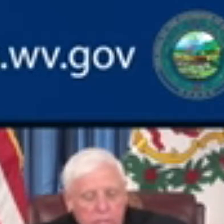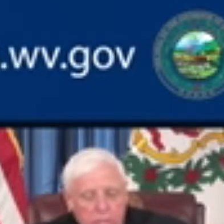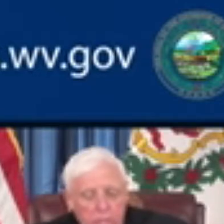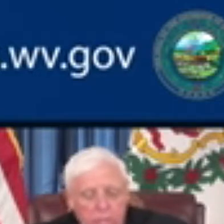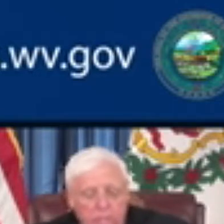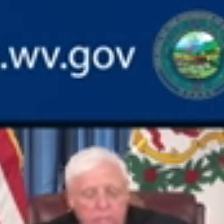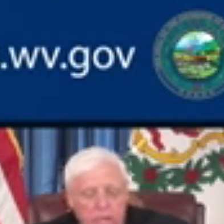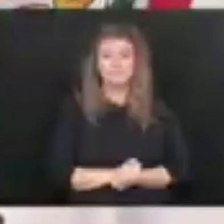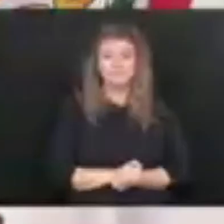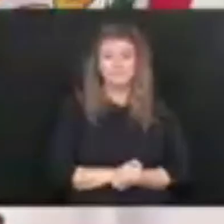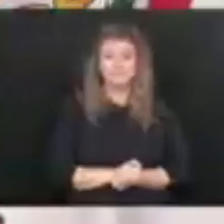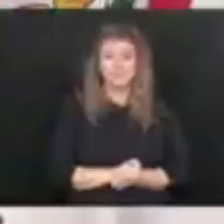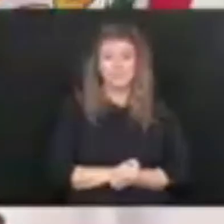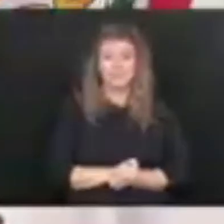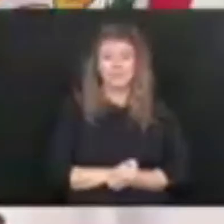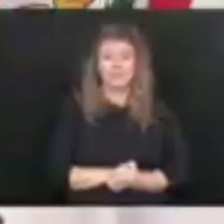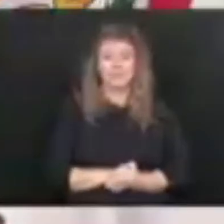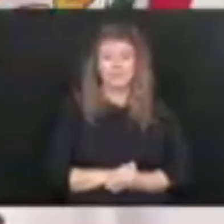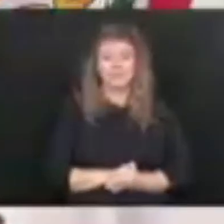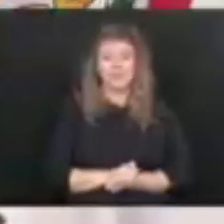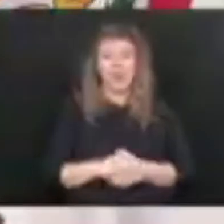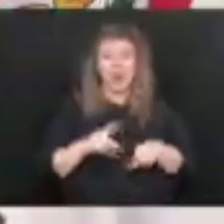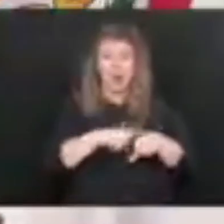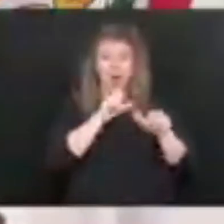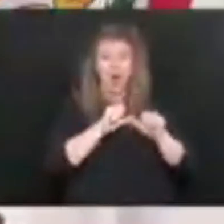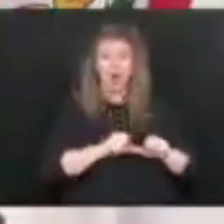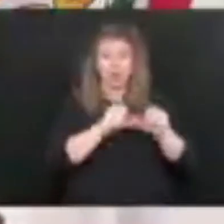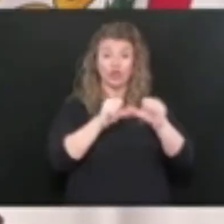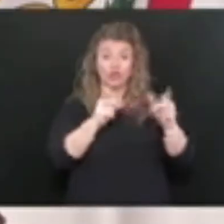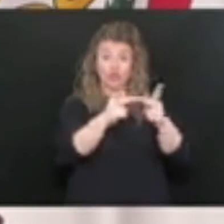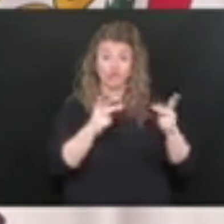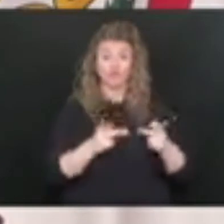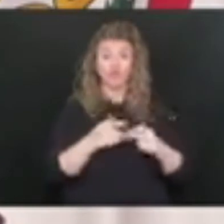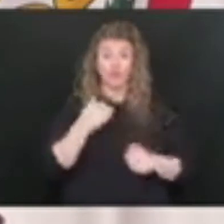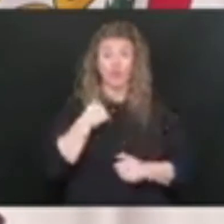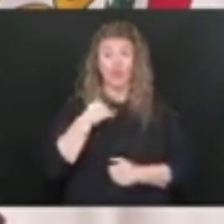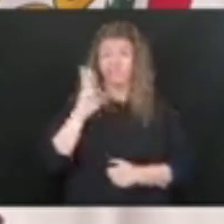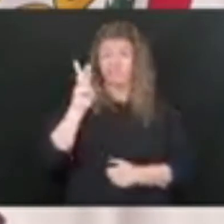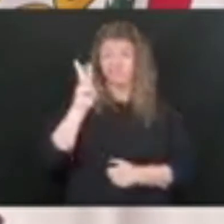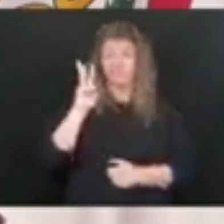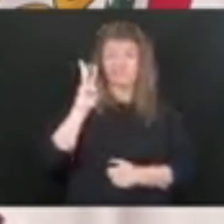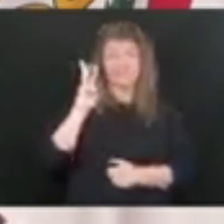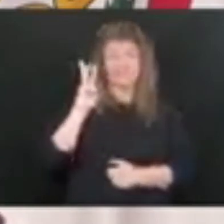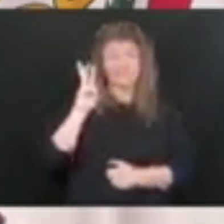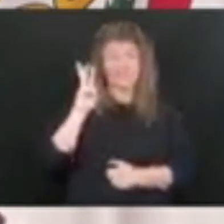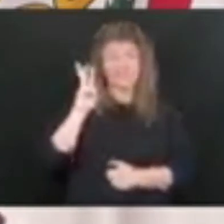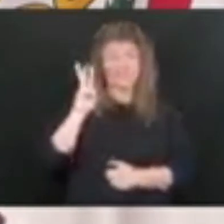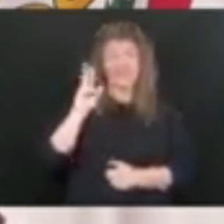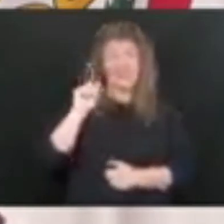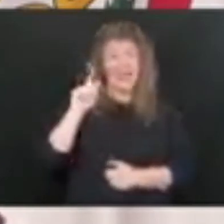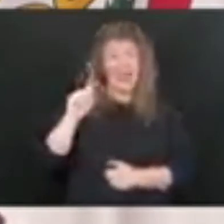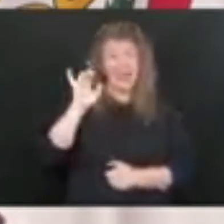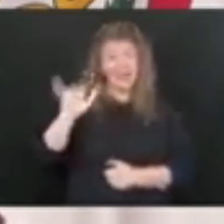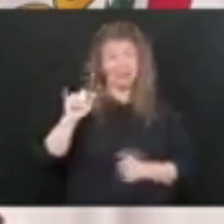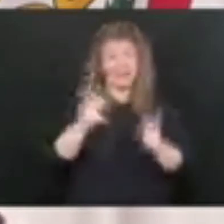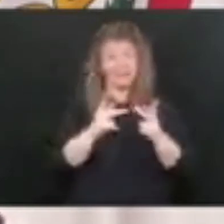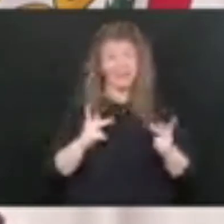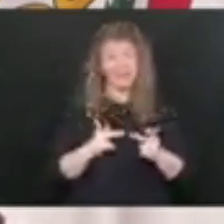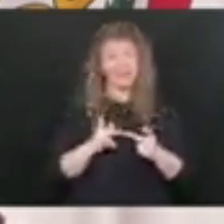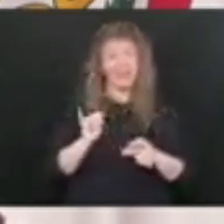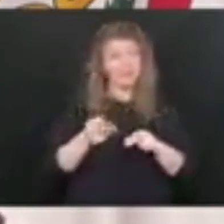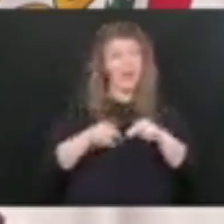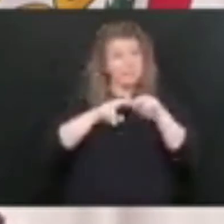Walgreens. From the standpoint of our long-term care outbreaks, we've got 16 at our long-term care facilities. That's